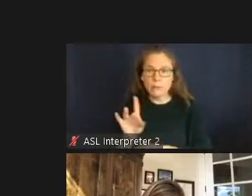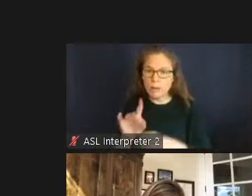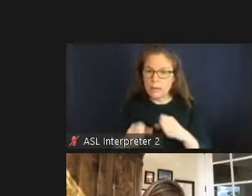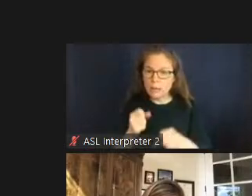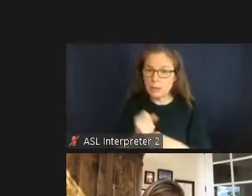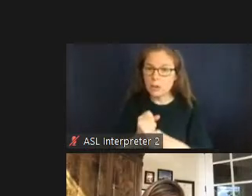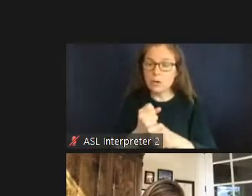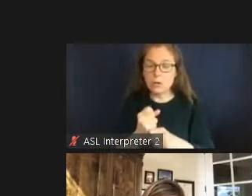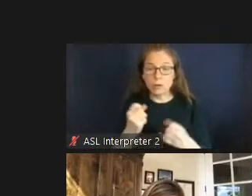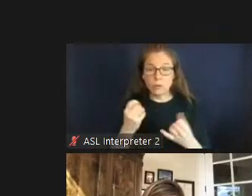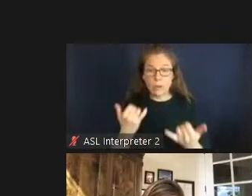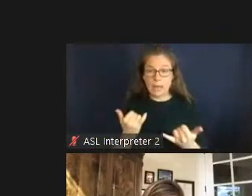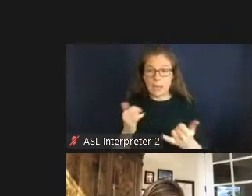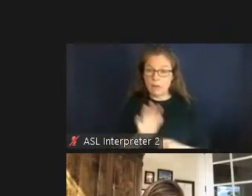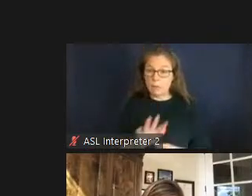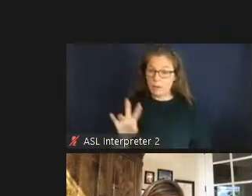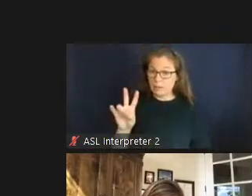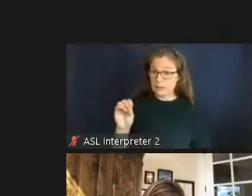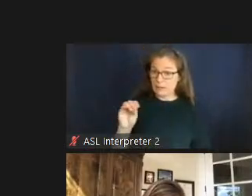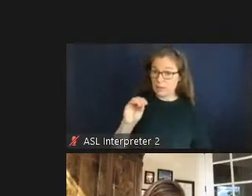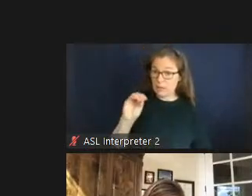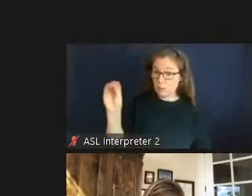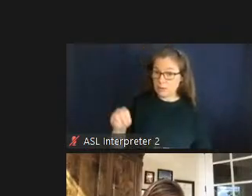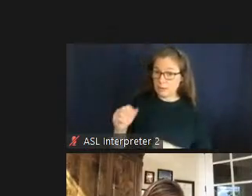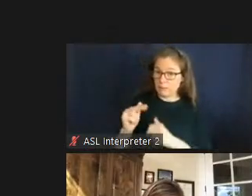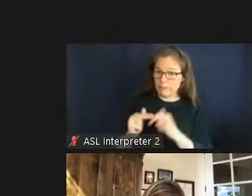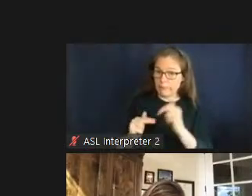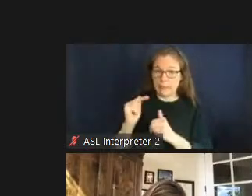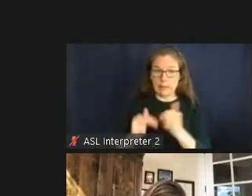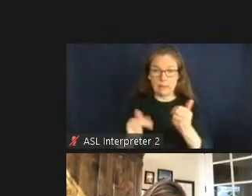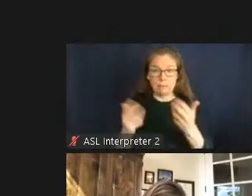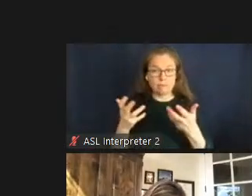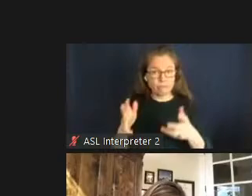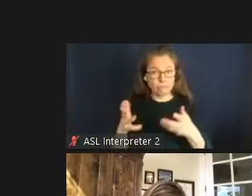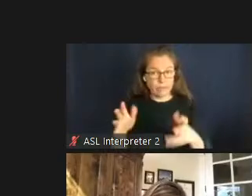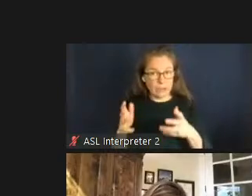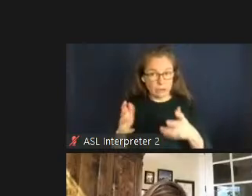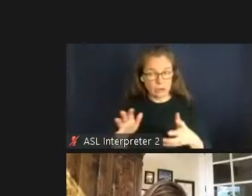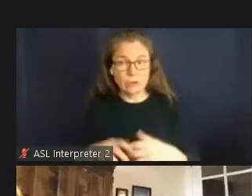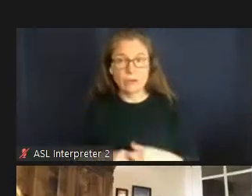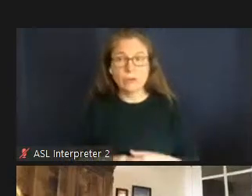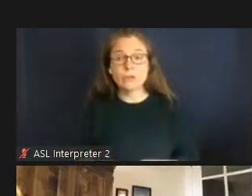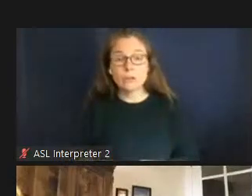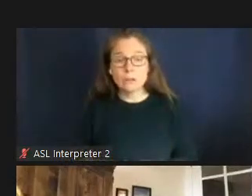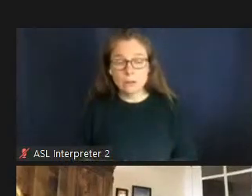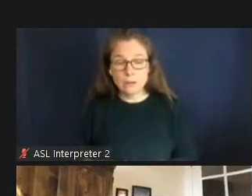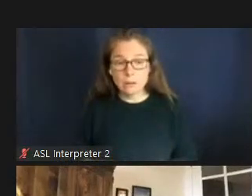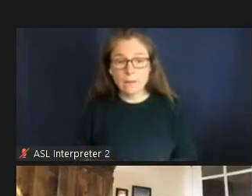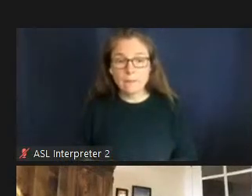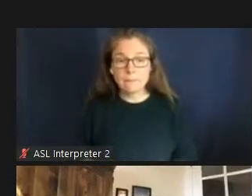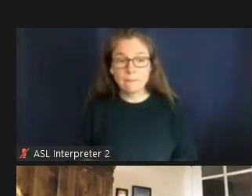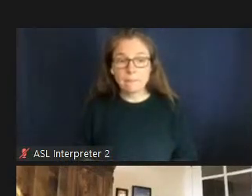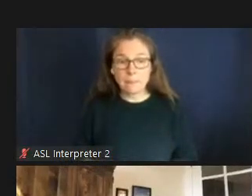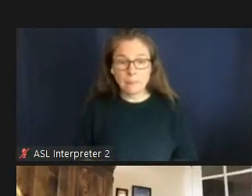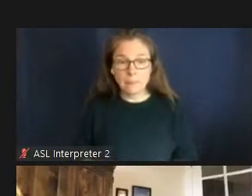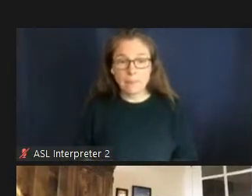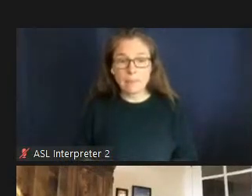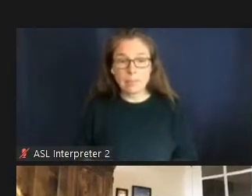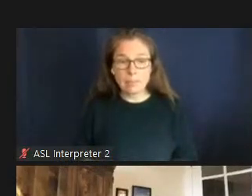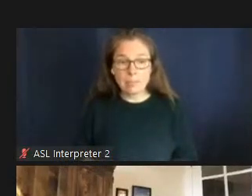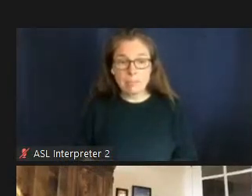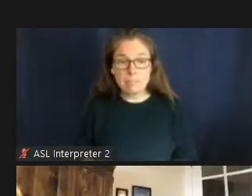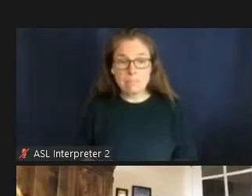at about 70% build-out in the community. And within that, you've got some statistics